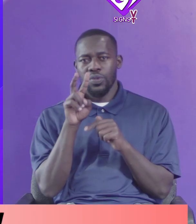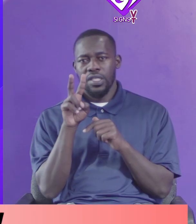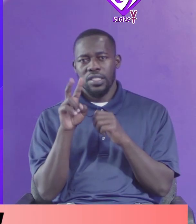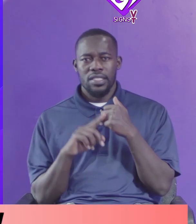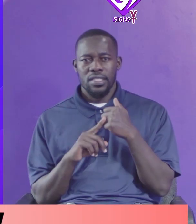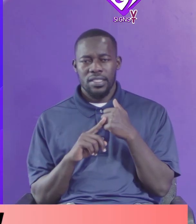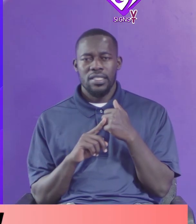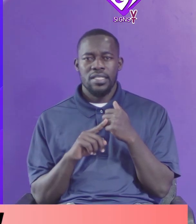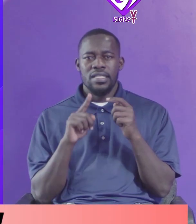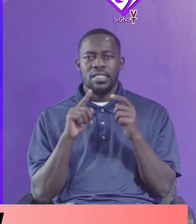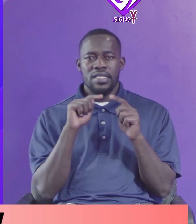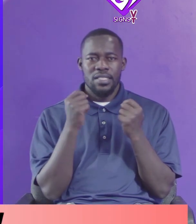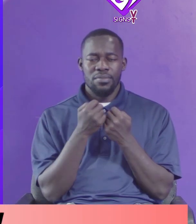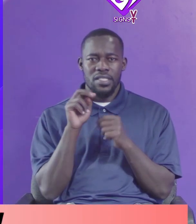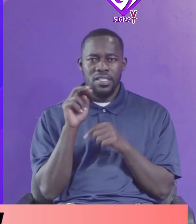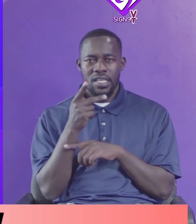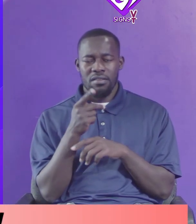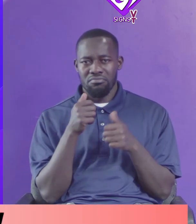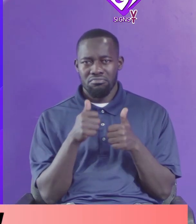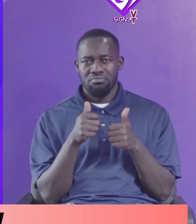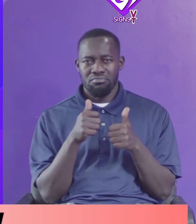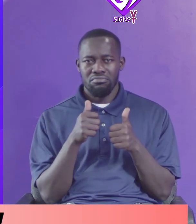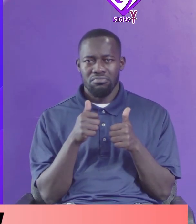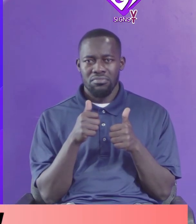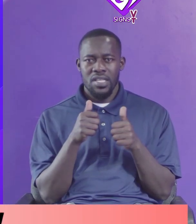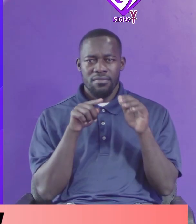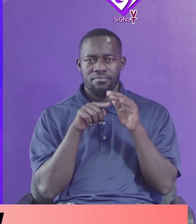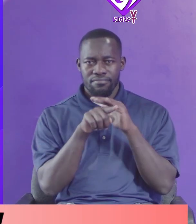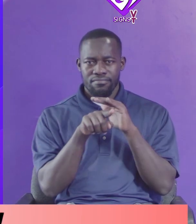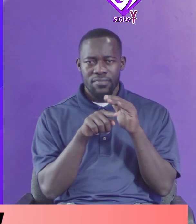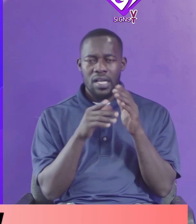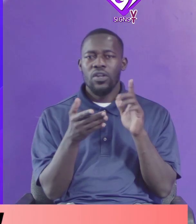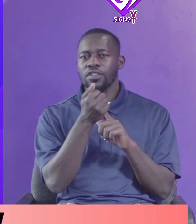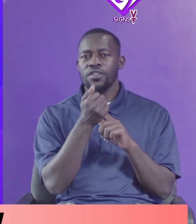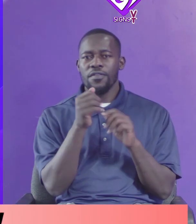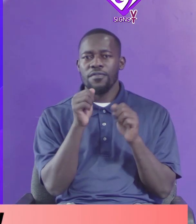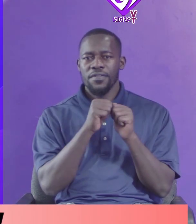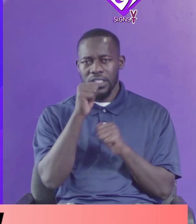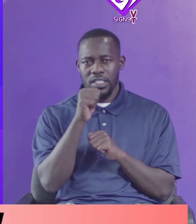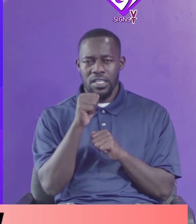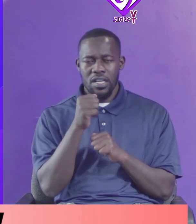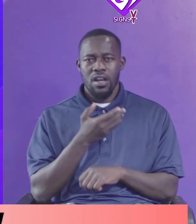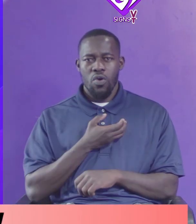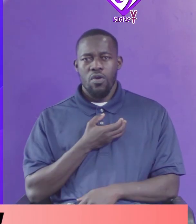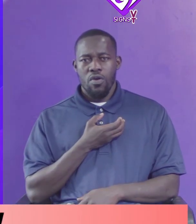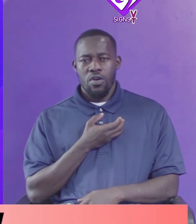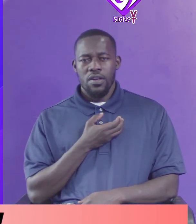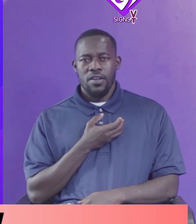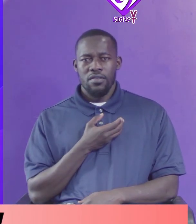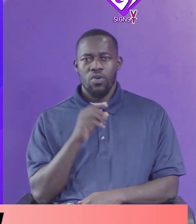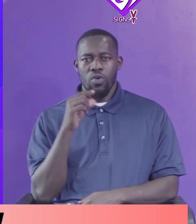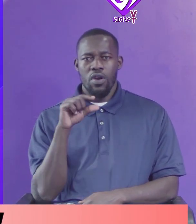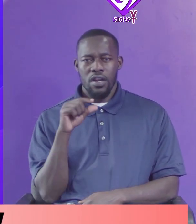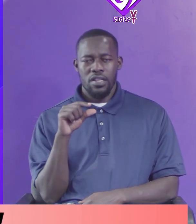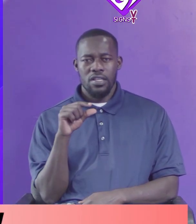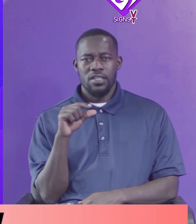And Team Kenya did really well. They managed to get 15 medals in general, I beg your pardon. 5 gold,